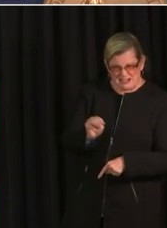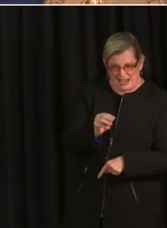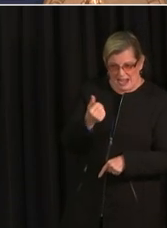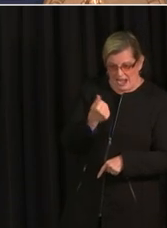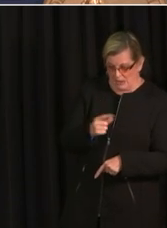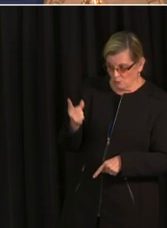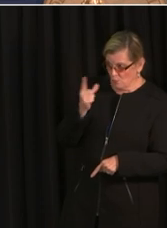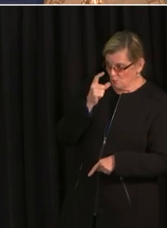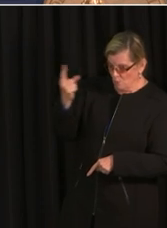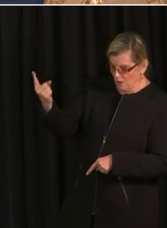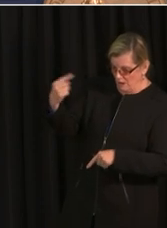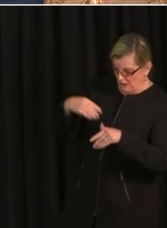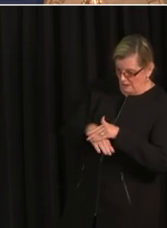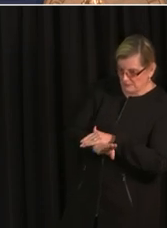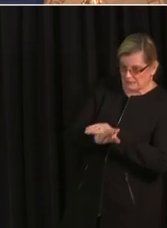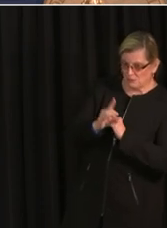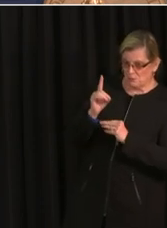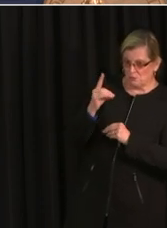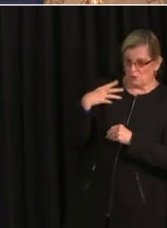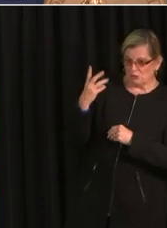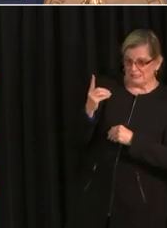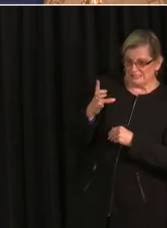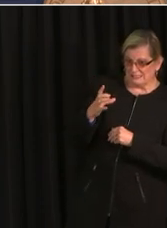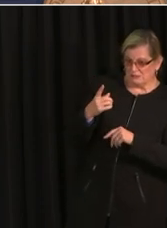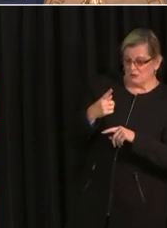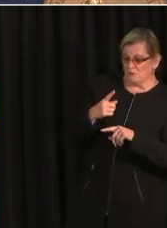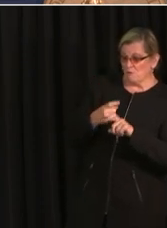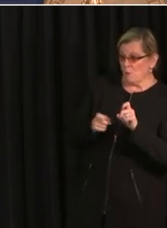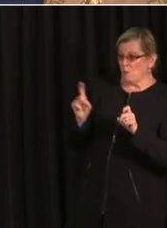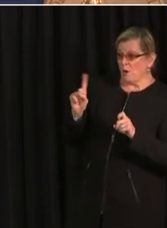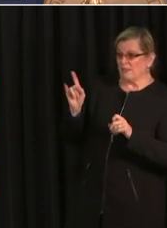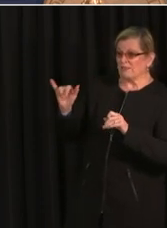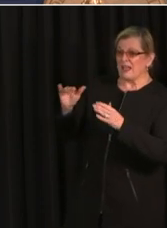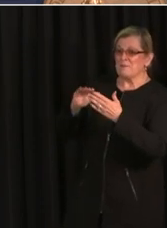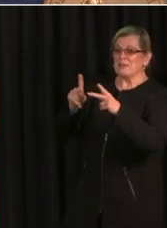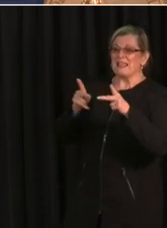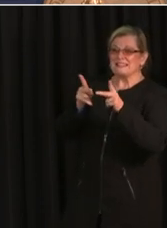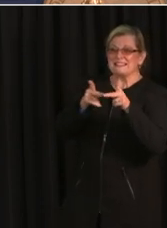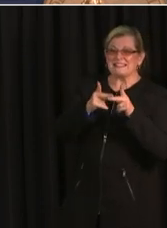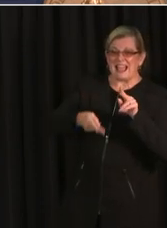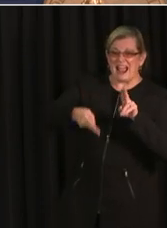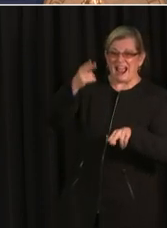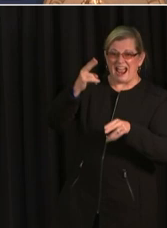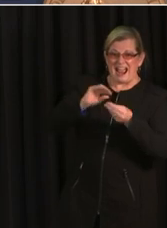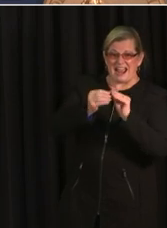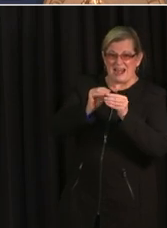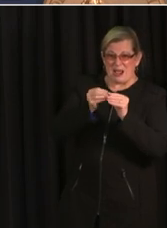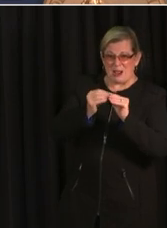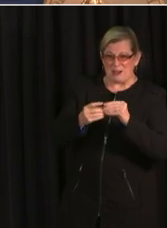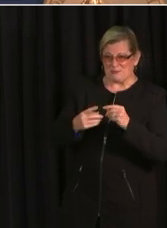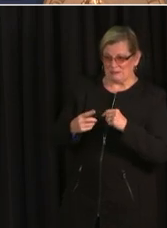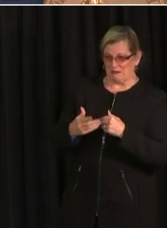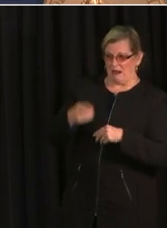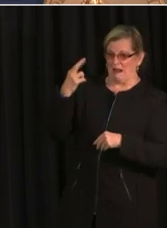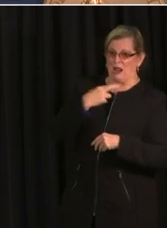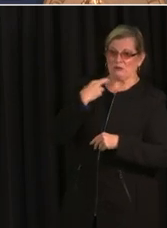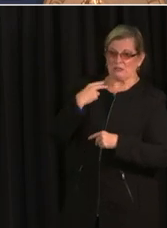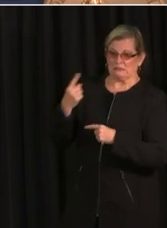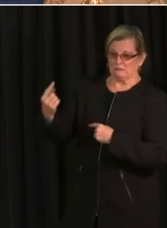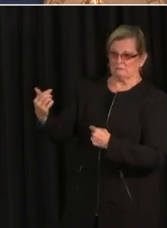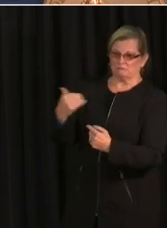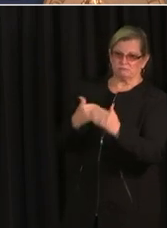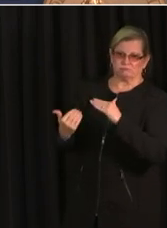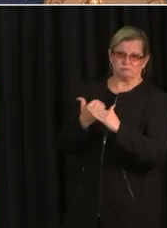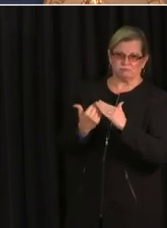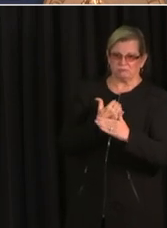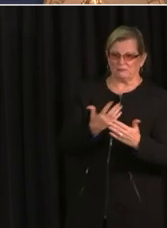into Washington, D.C. from a high-risk area who is not traveling for essential activities will be required